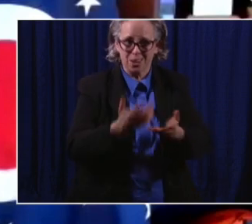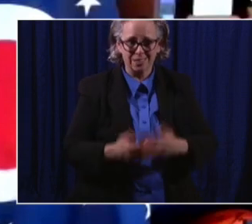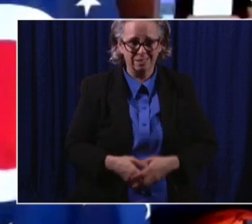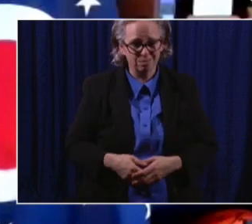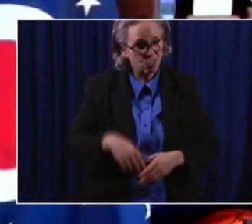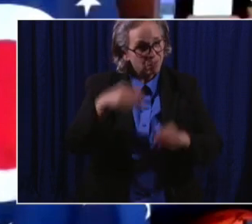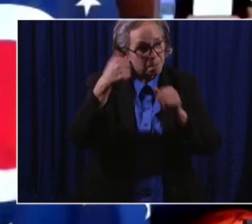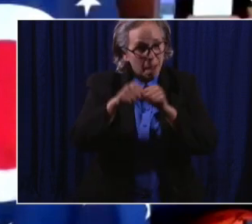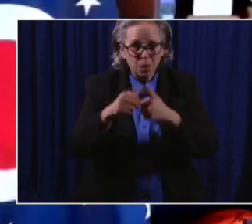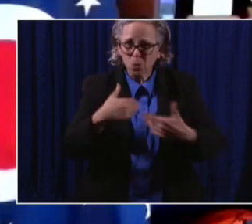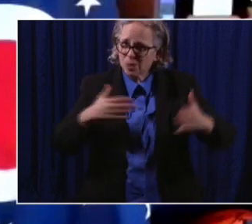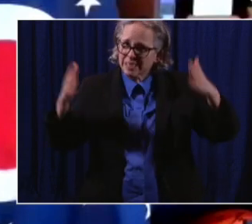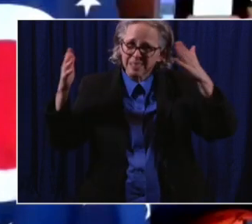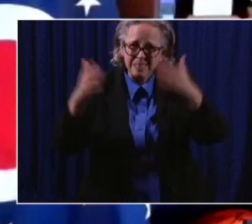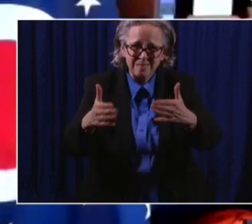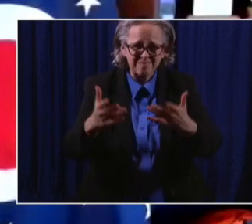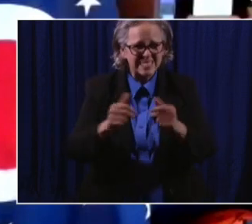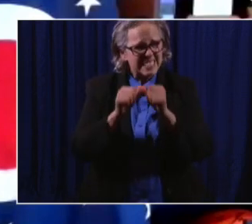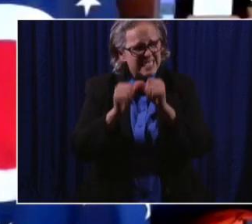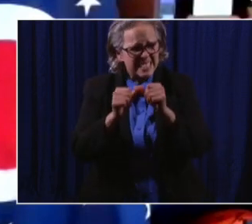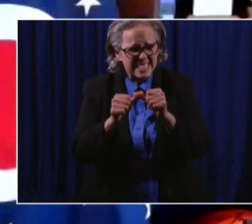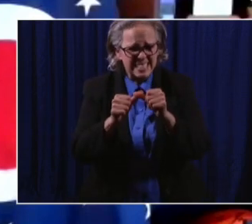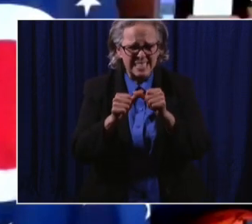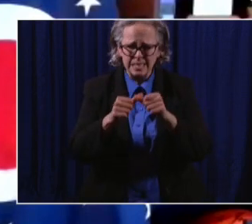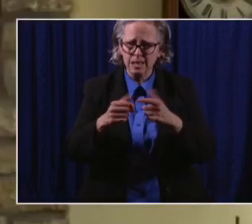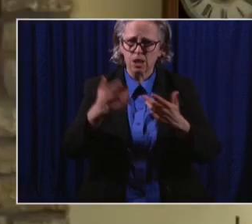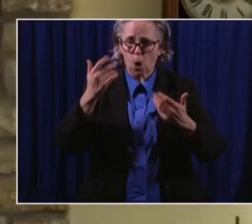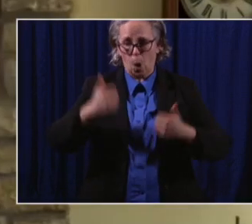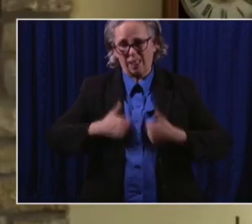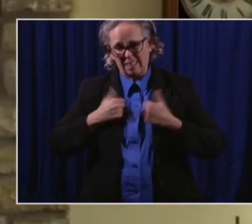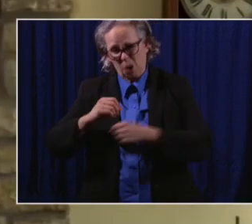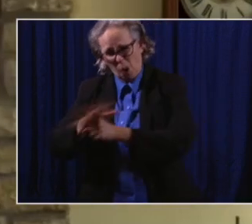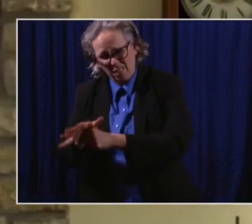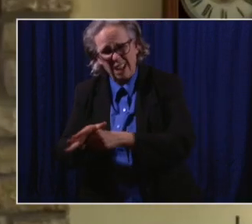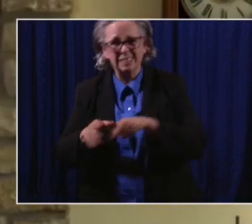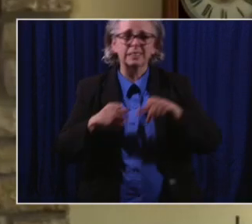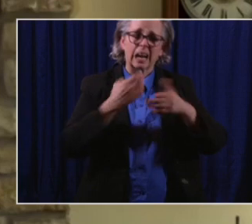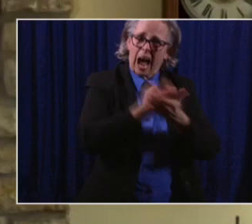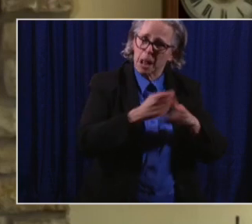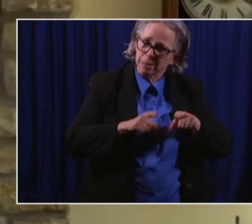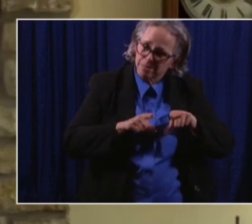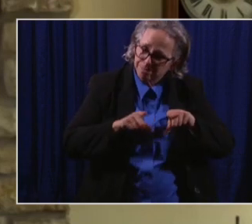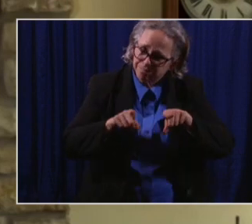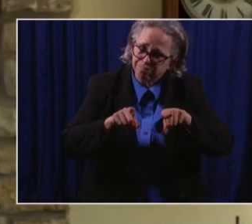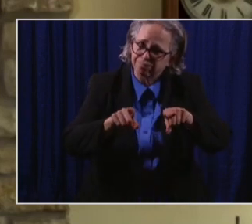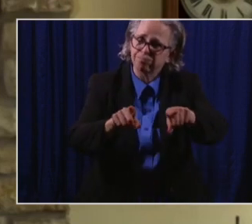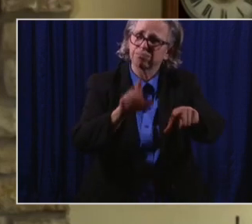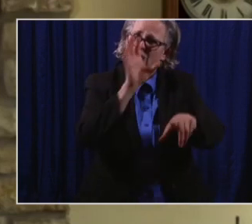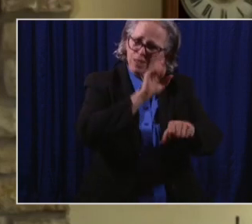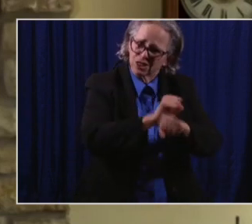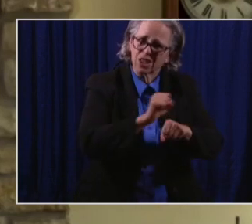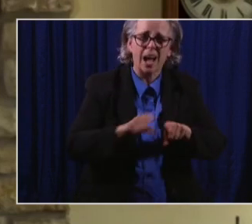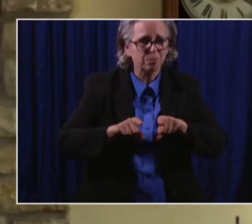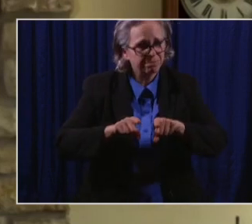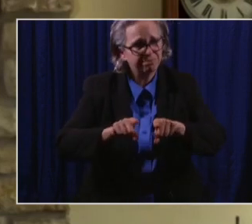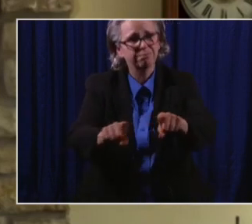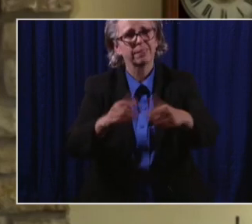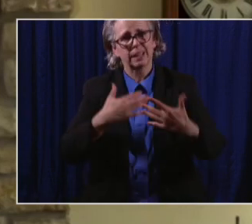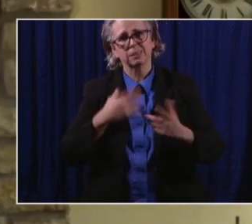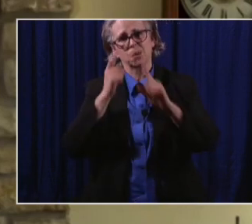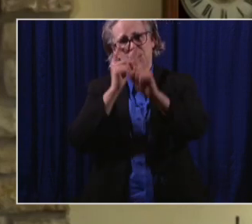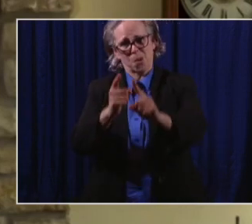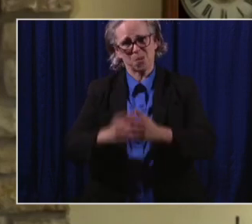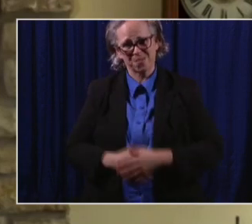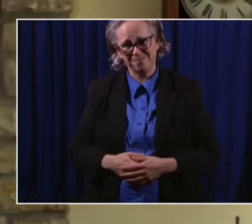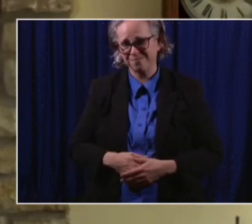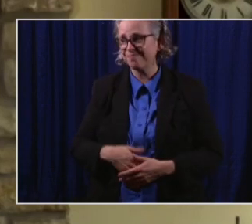so successfully. Thanks, Governor. John, that's so very, very important. It's also